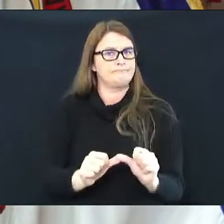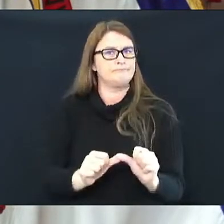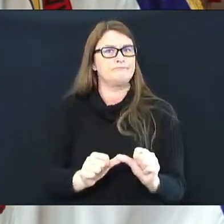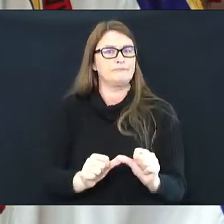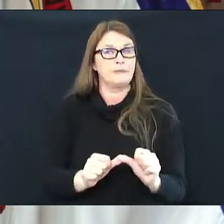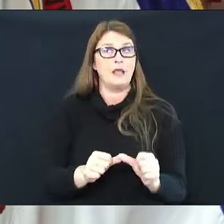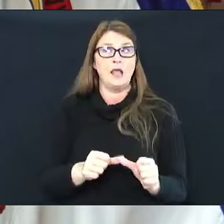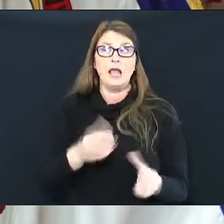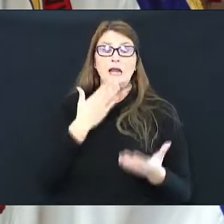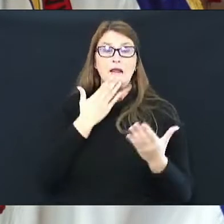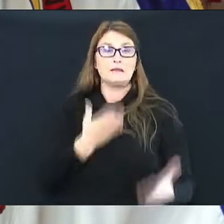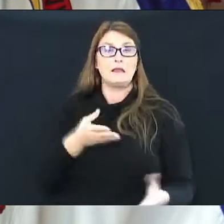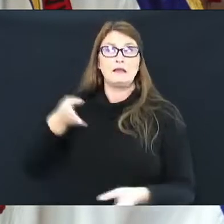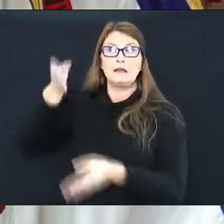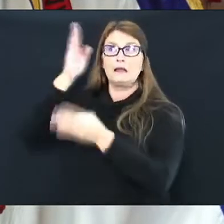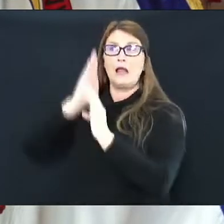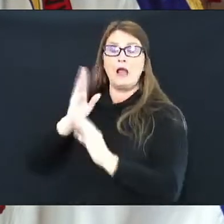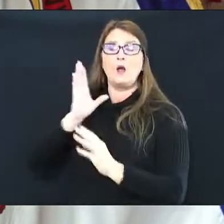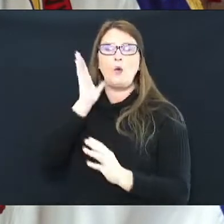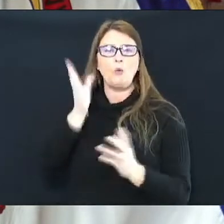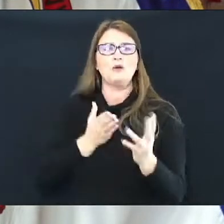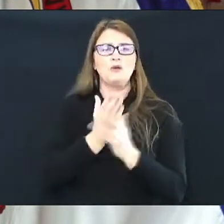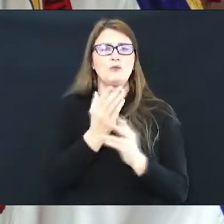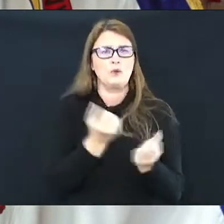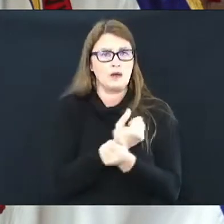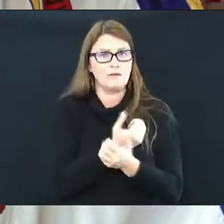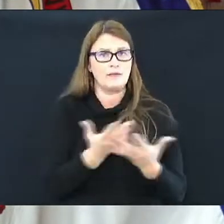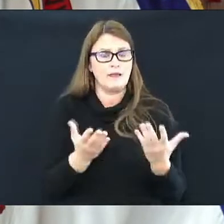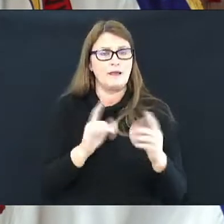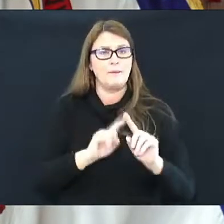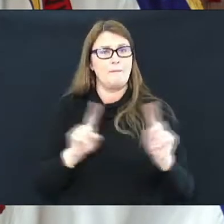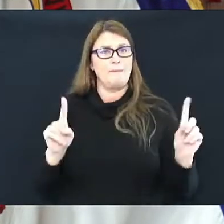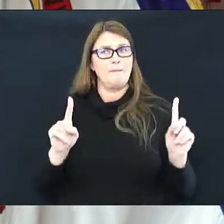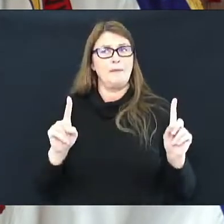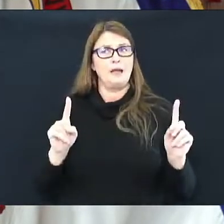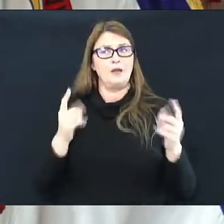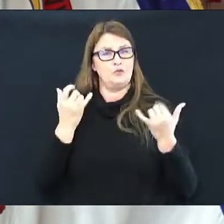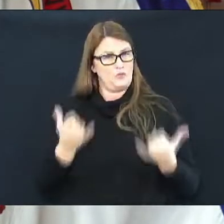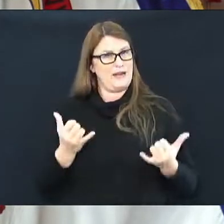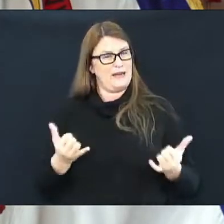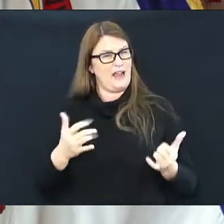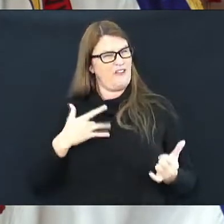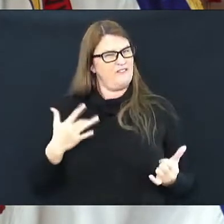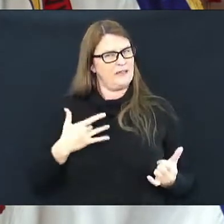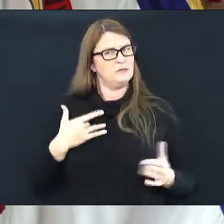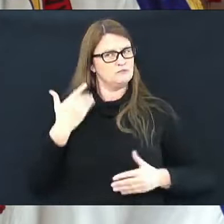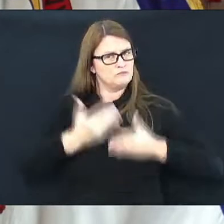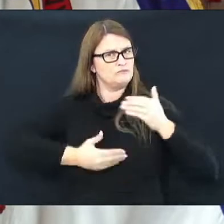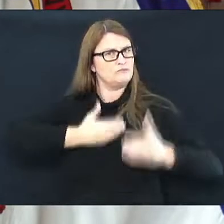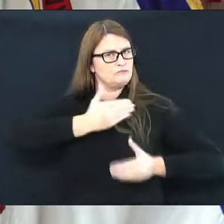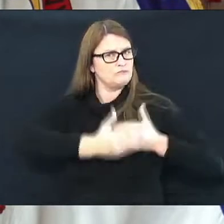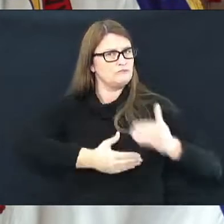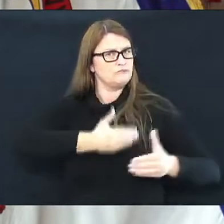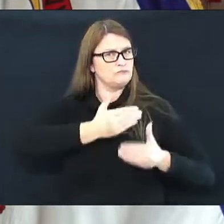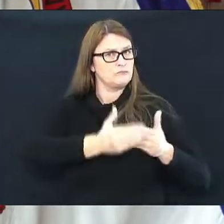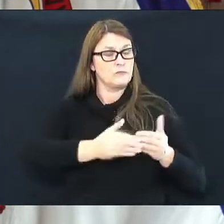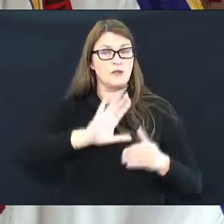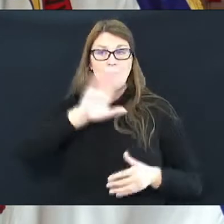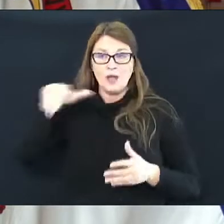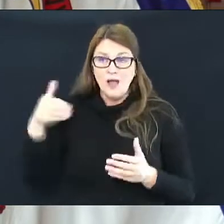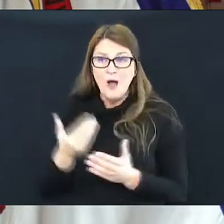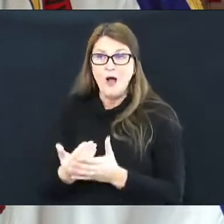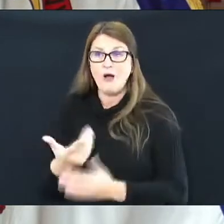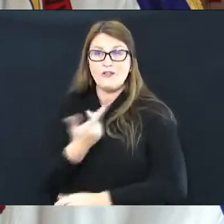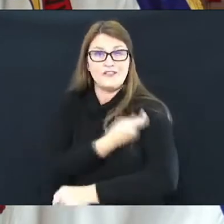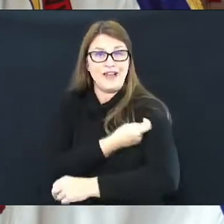the grace of God above, we're going to get through this, and I believe we're making headway. All the vaccines, I would